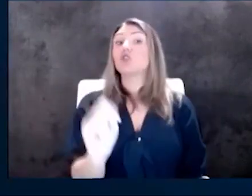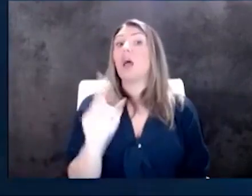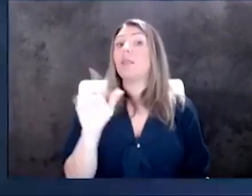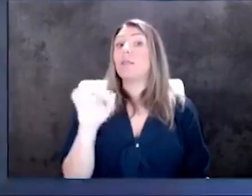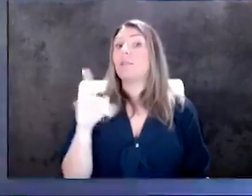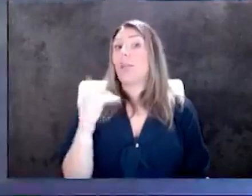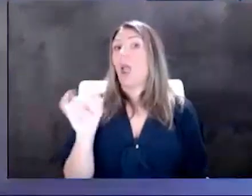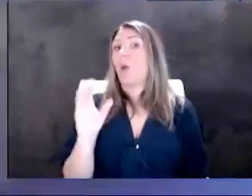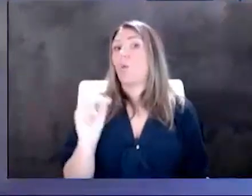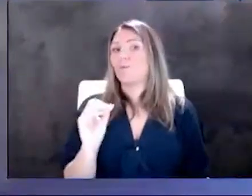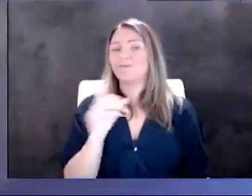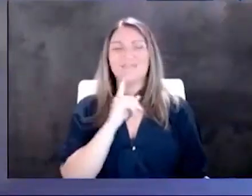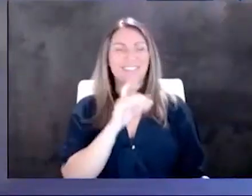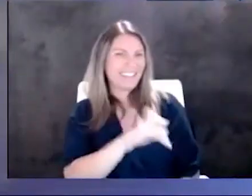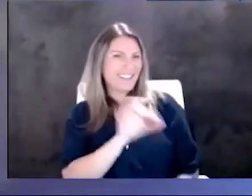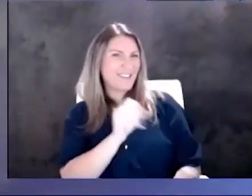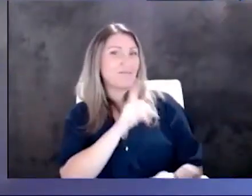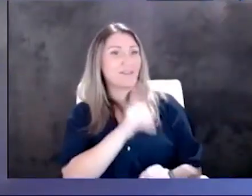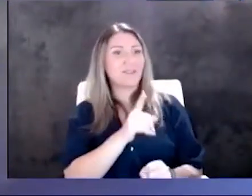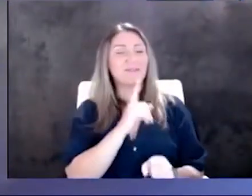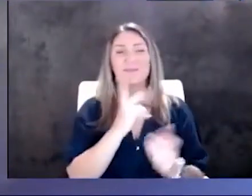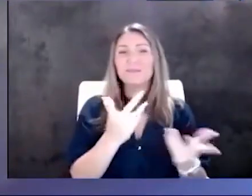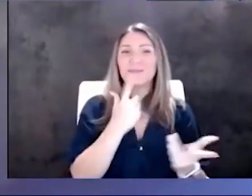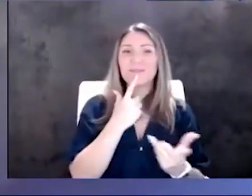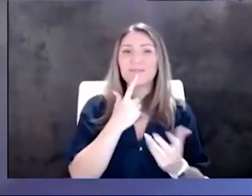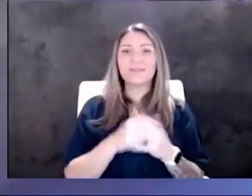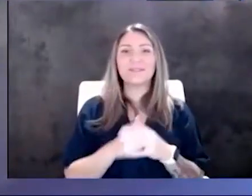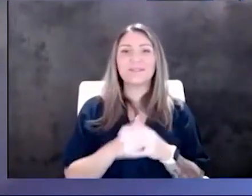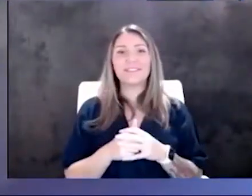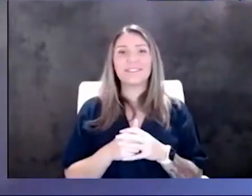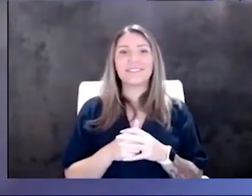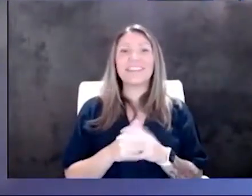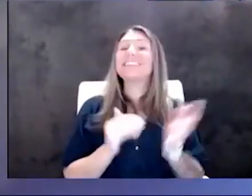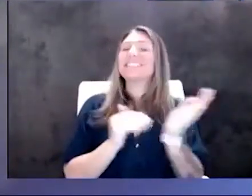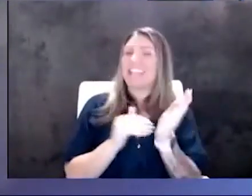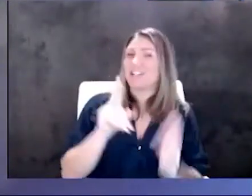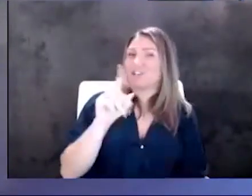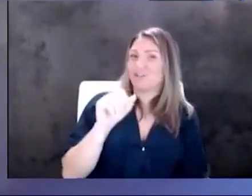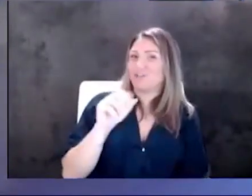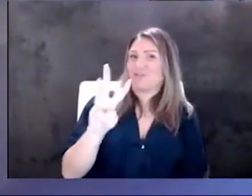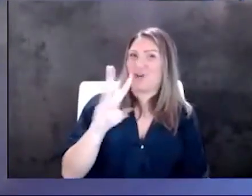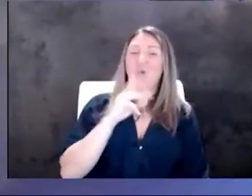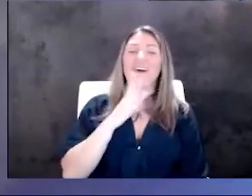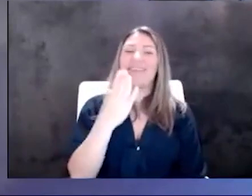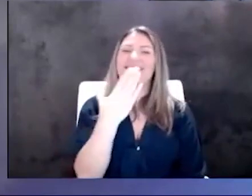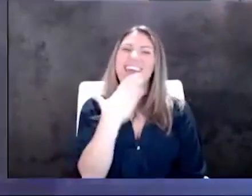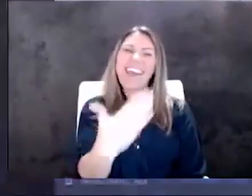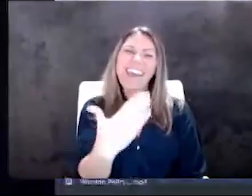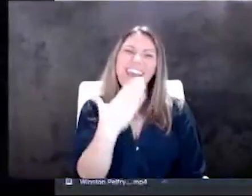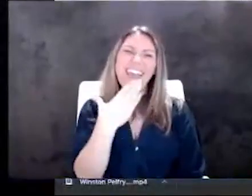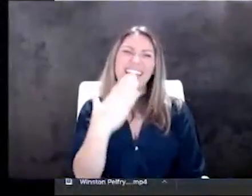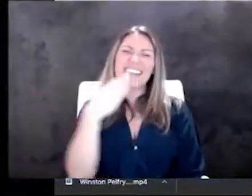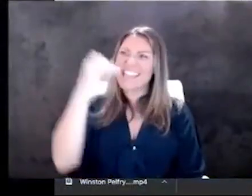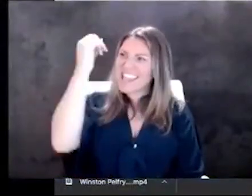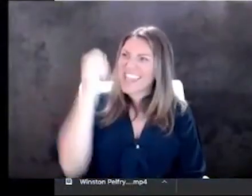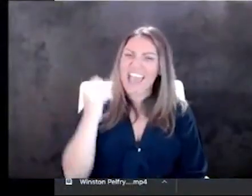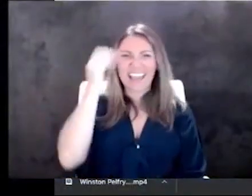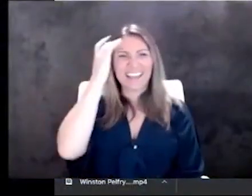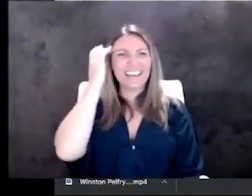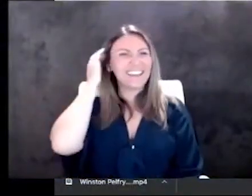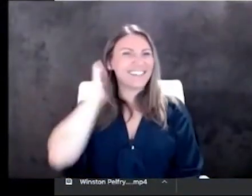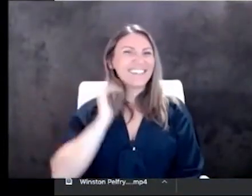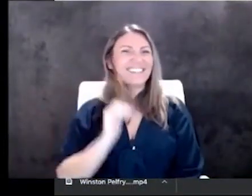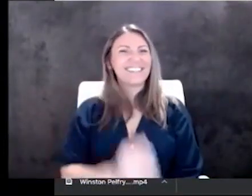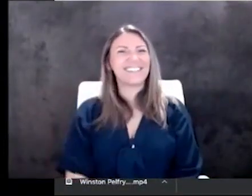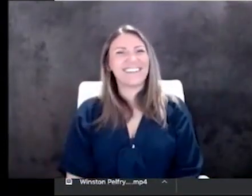could be true. What do you say? Dr. Drew. Thank you, brother. Well done. Yeah. Woo. Okay. I knew there. Just